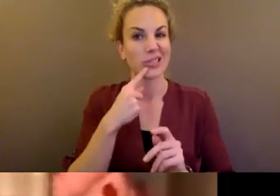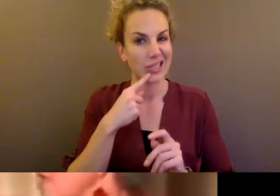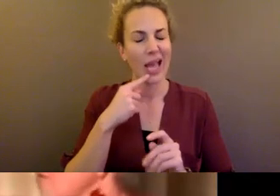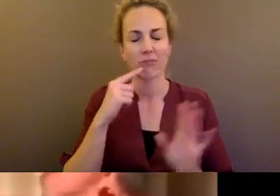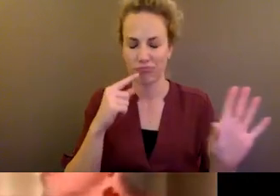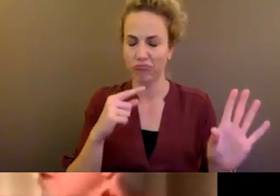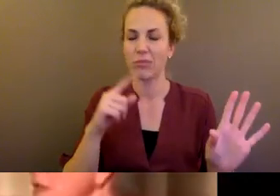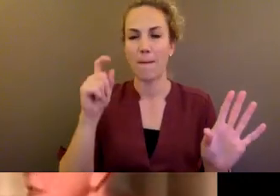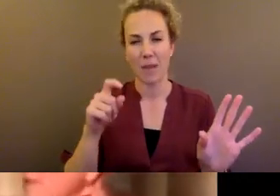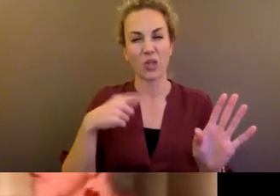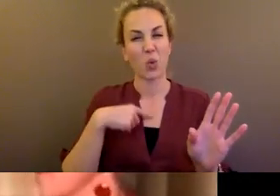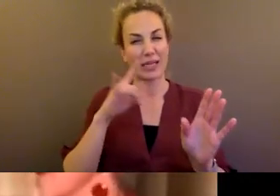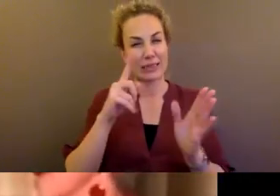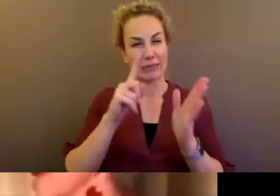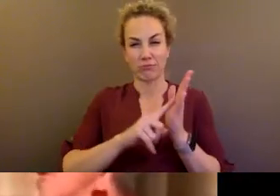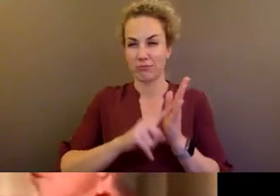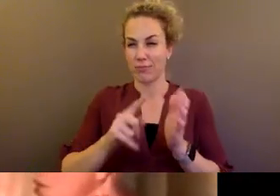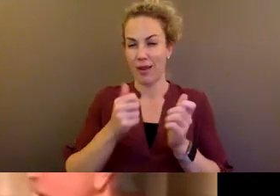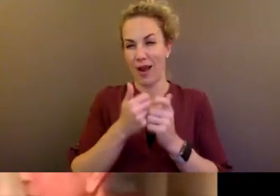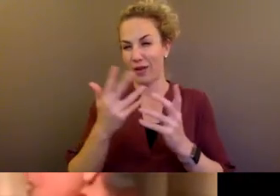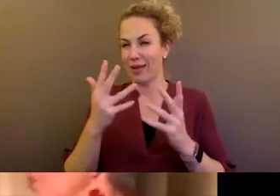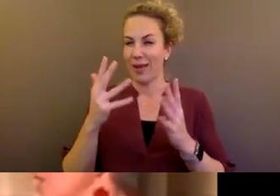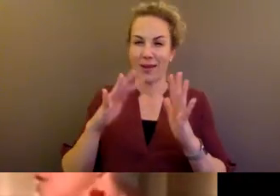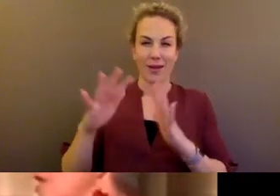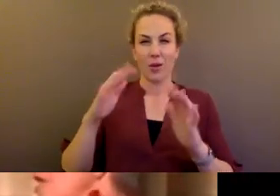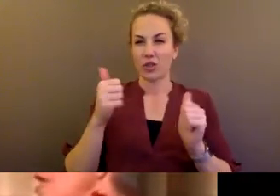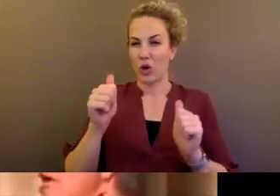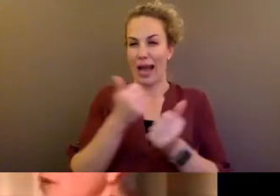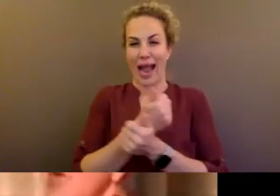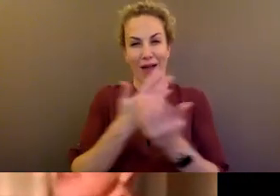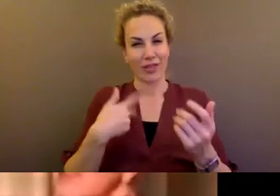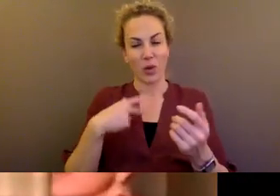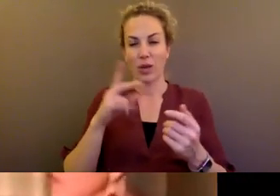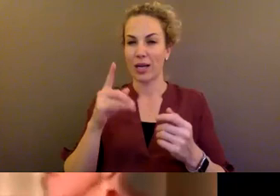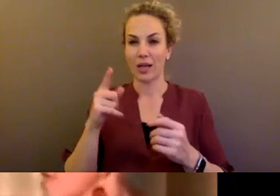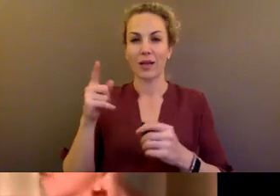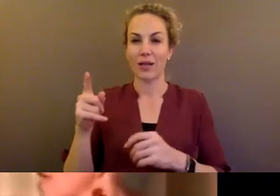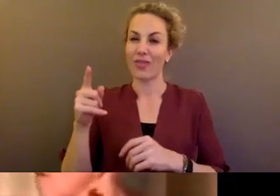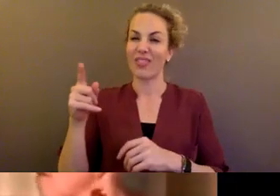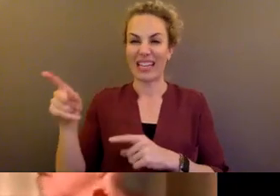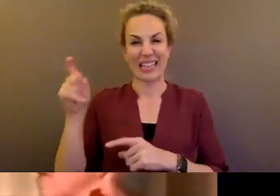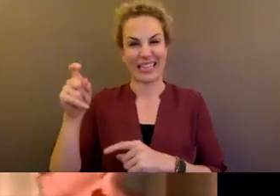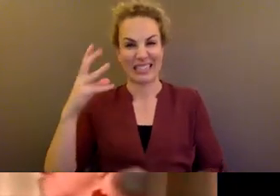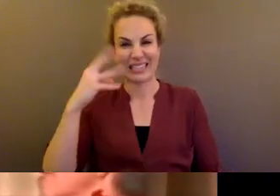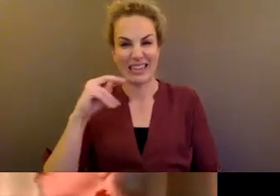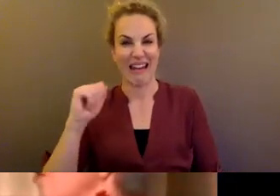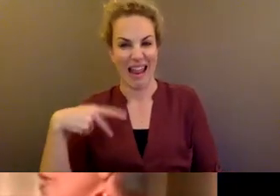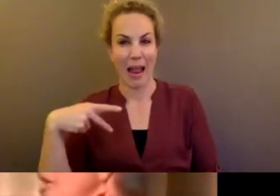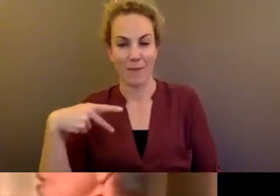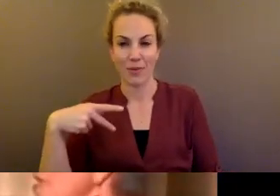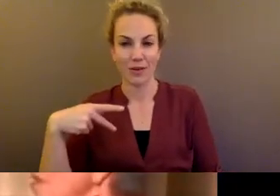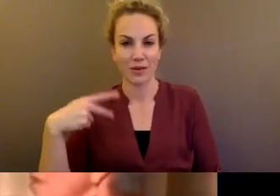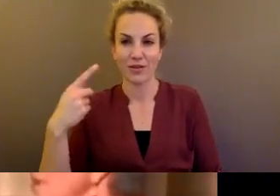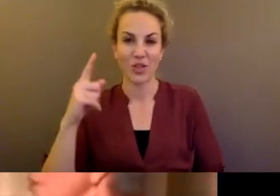thought about this carefully and looked at him carefully and tried everything we could. And we can see that this child needs to nap. And so